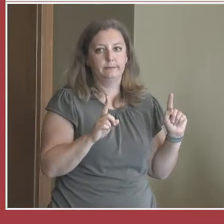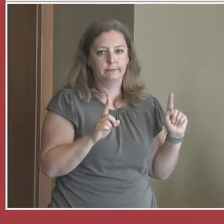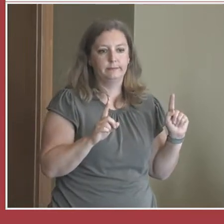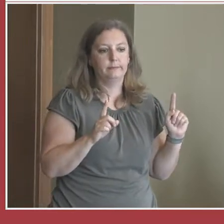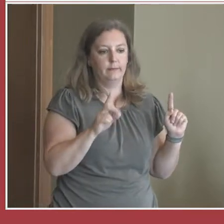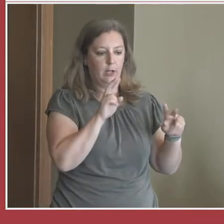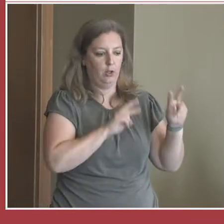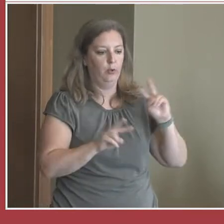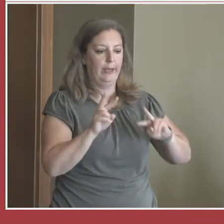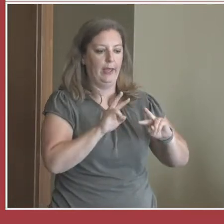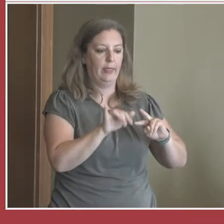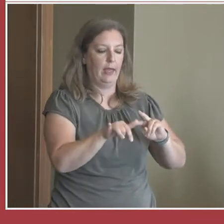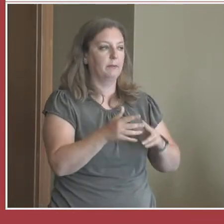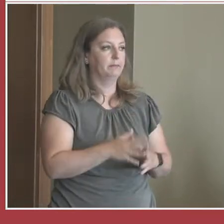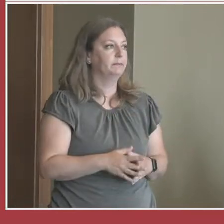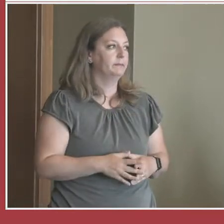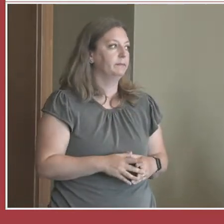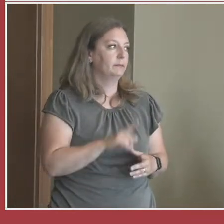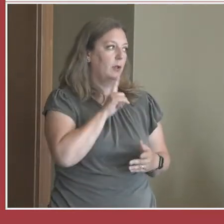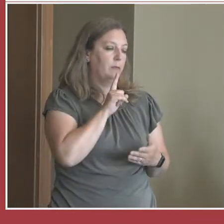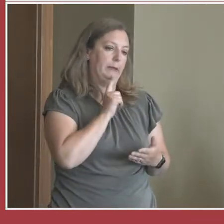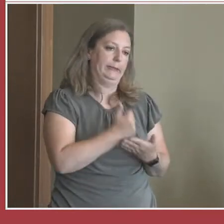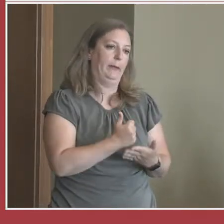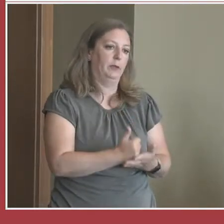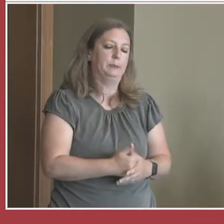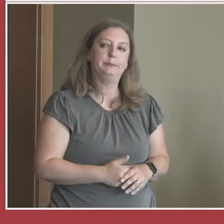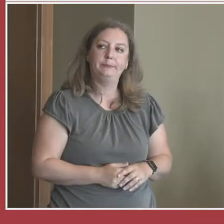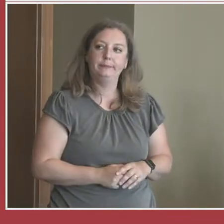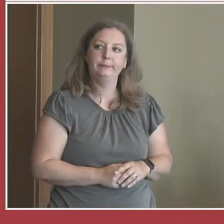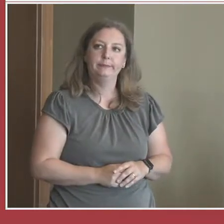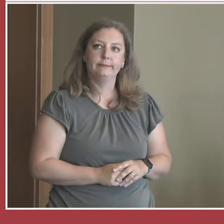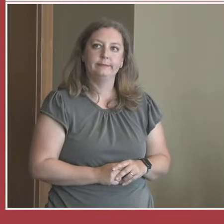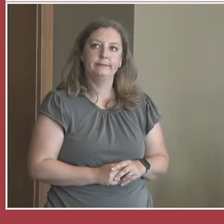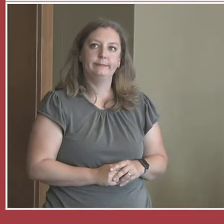even looking at that has been really, really helpful.